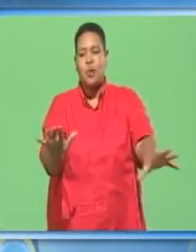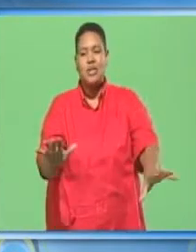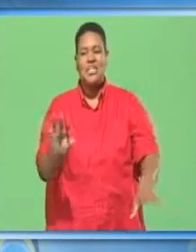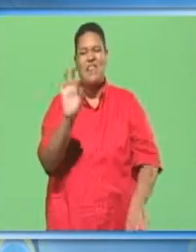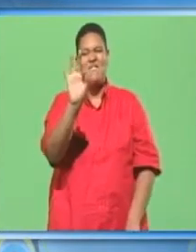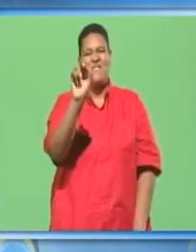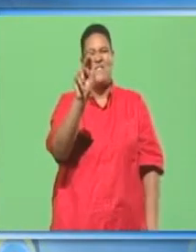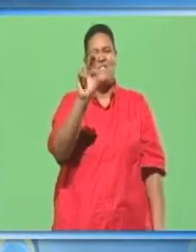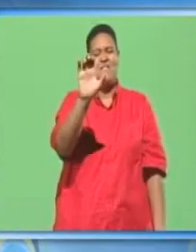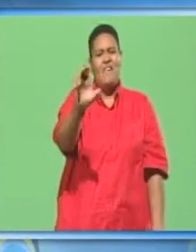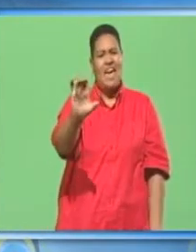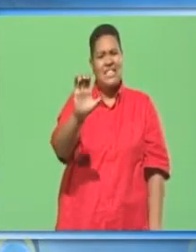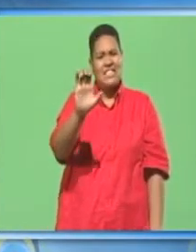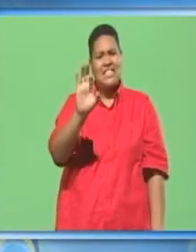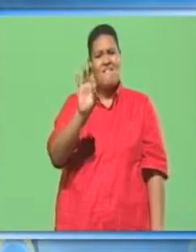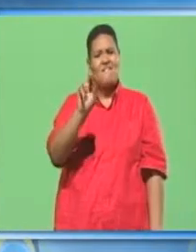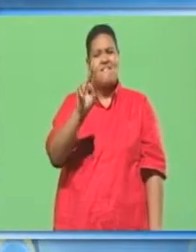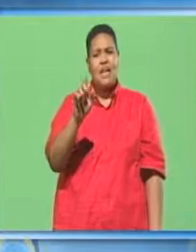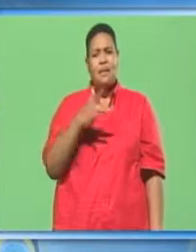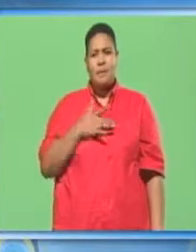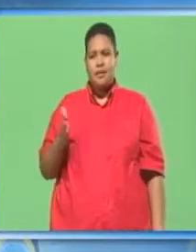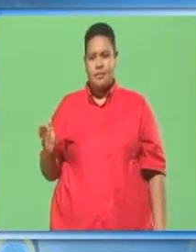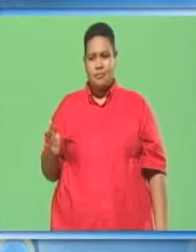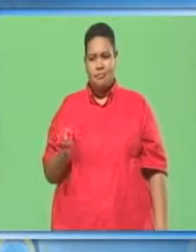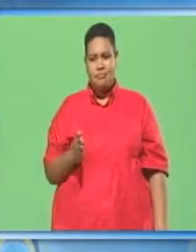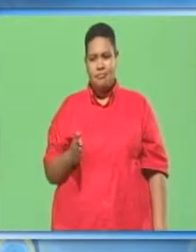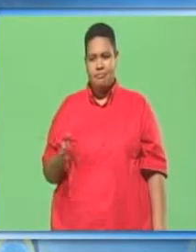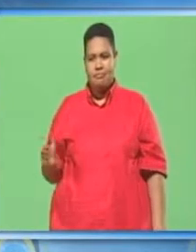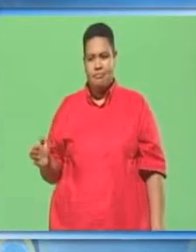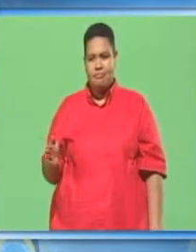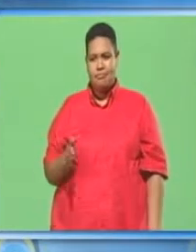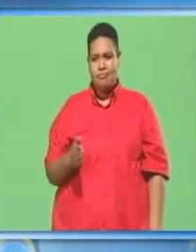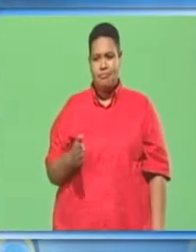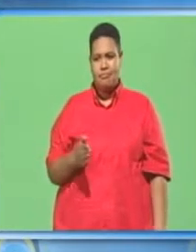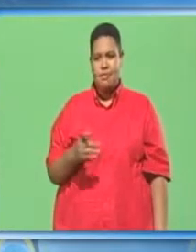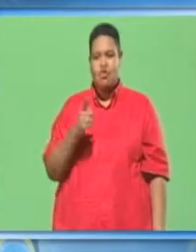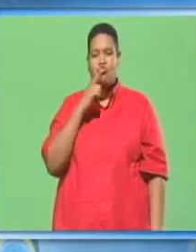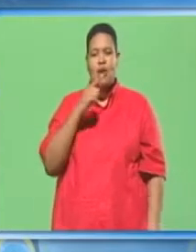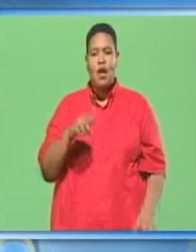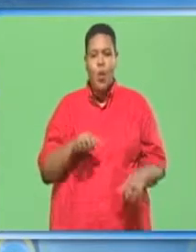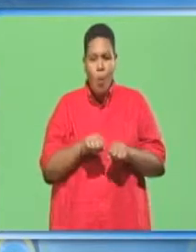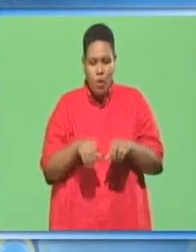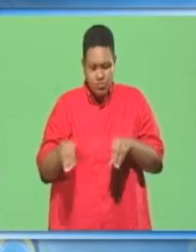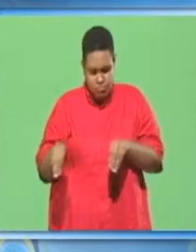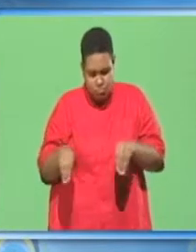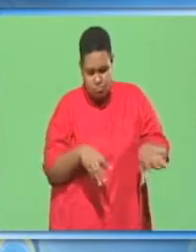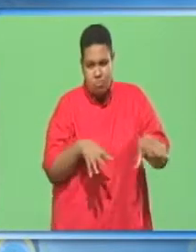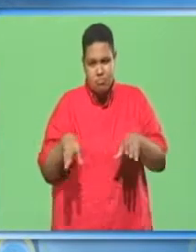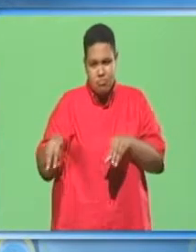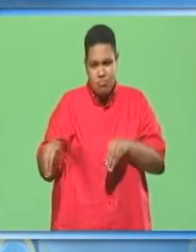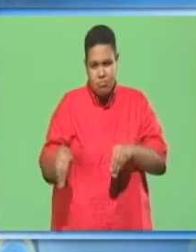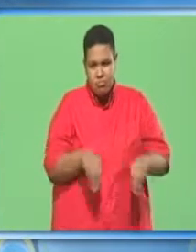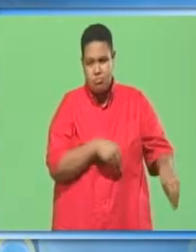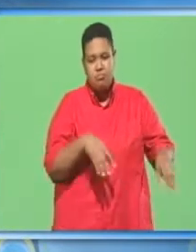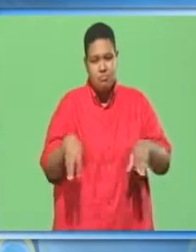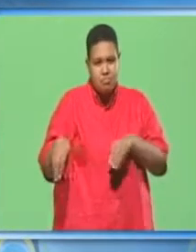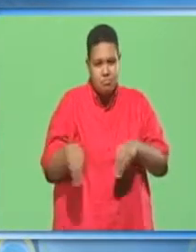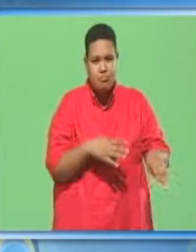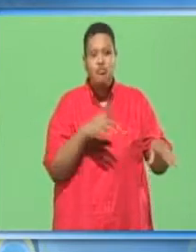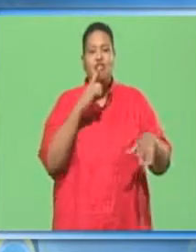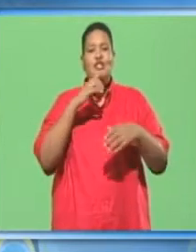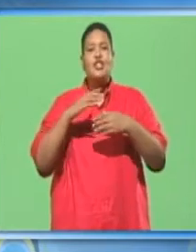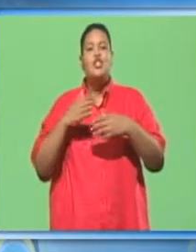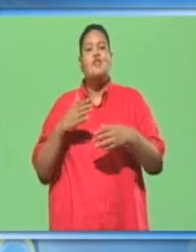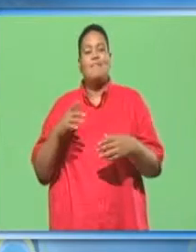Fence. The fence is used as a guide for planing, as the true edge or surface is usually held against it when